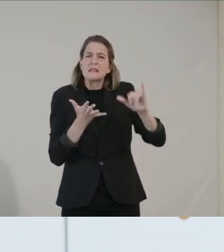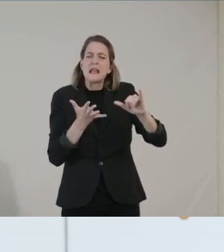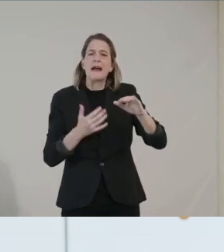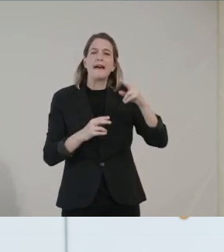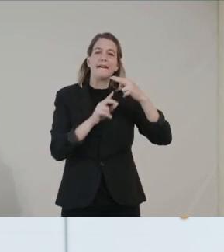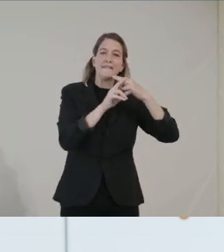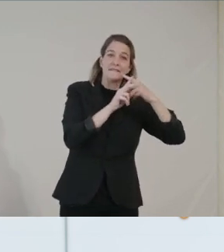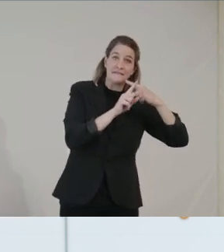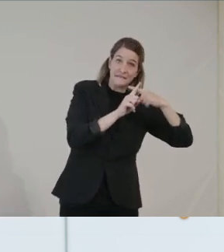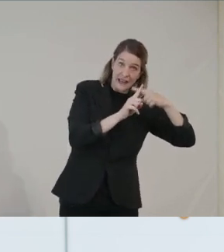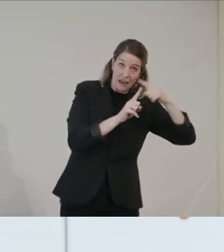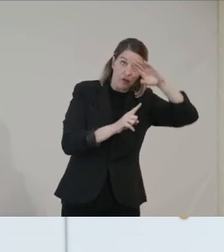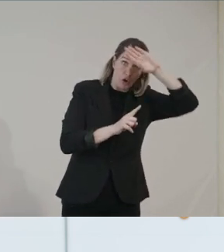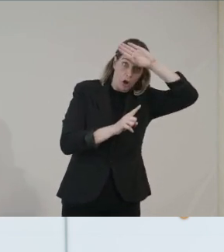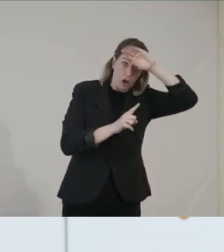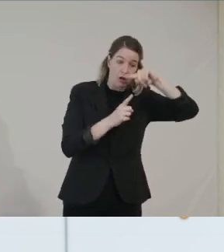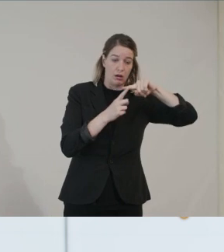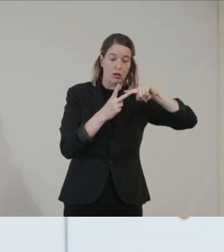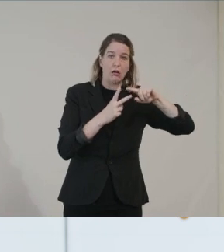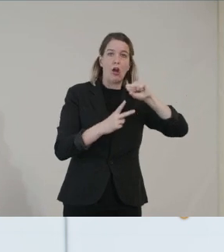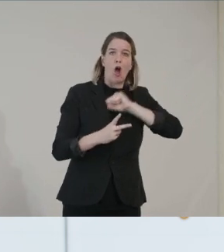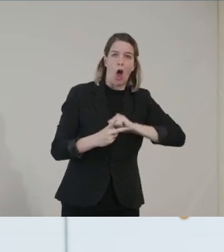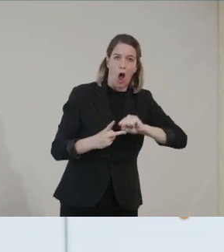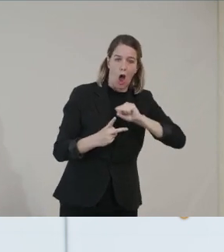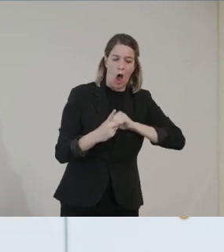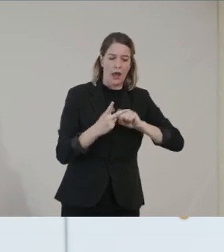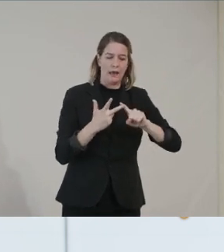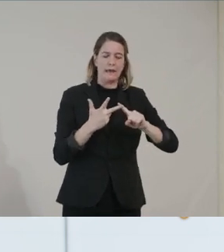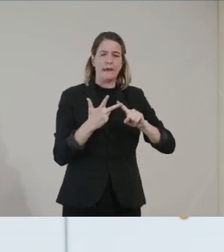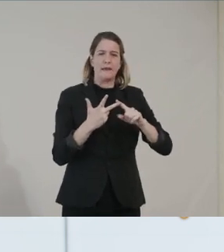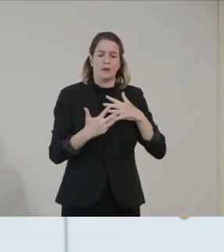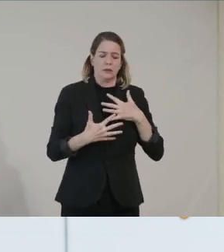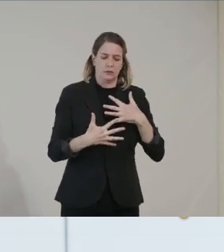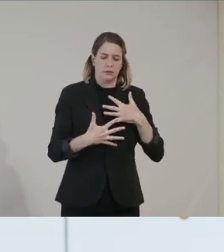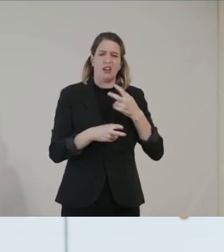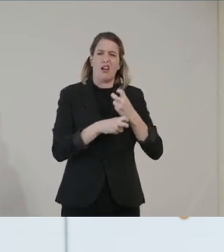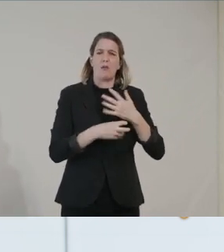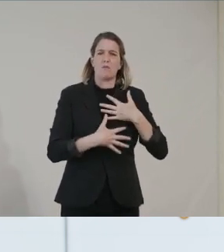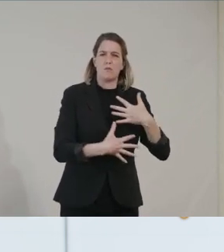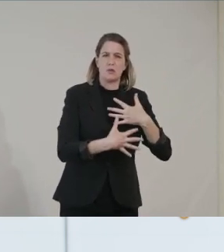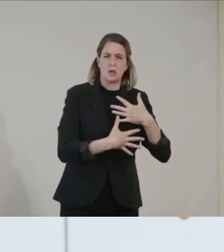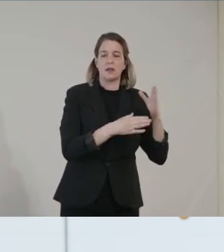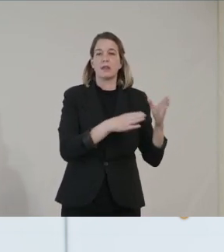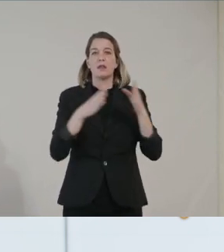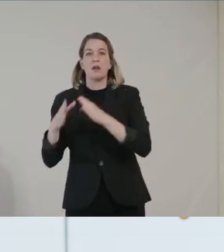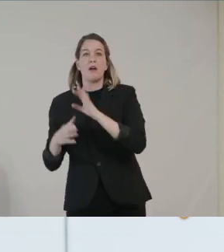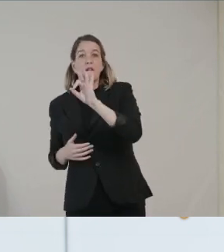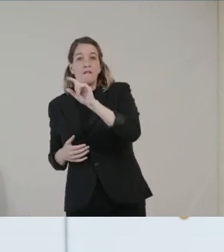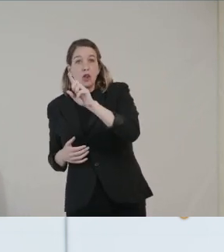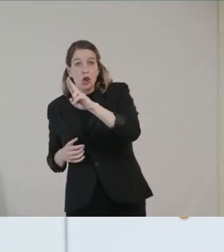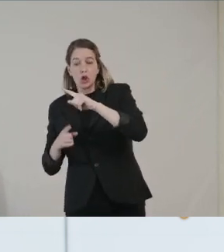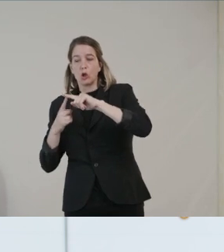Influenza, to differentiate, is a fever, a cough, and a sore throat.